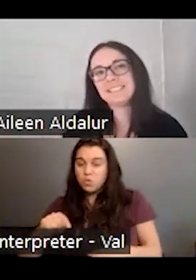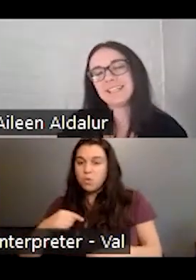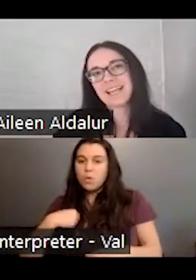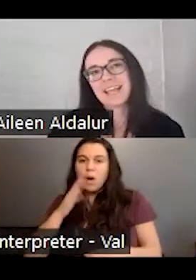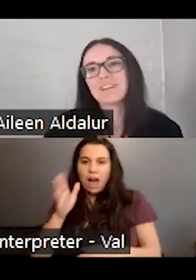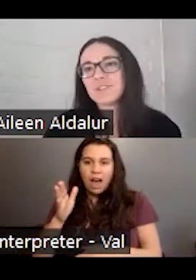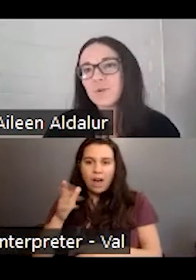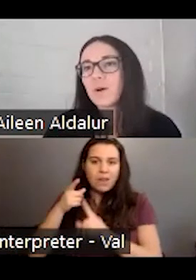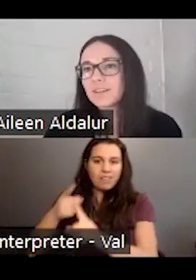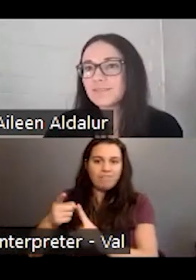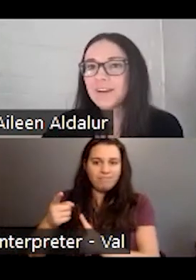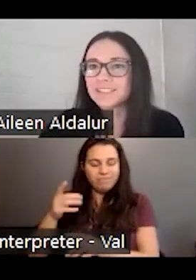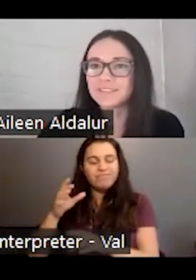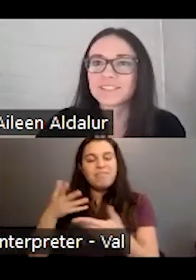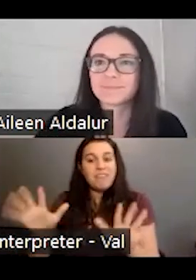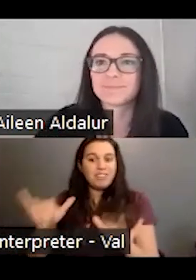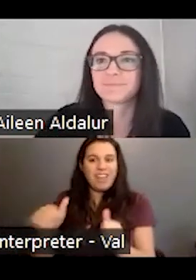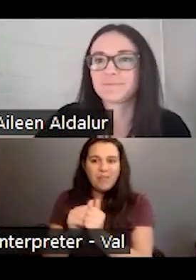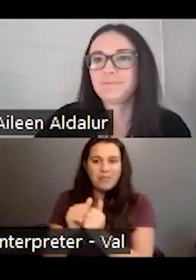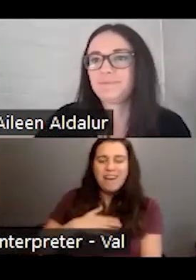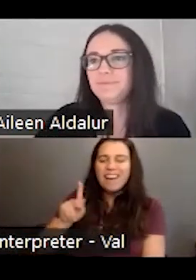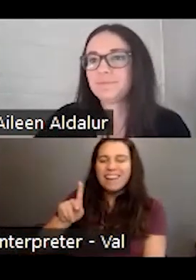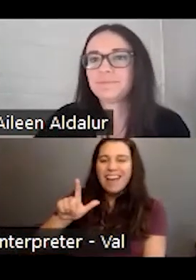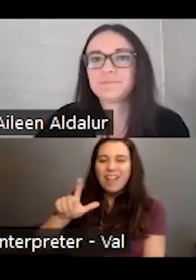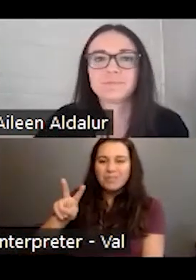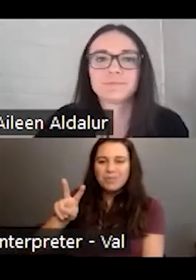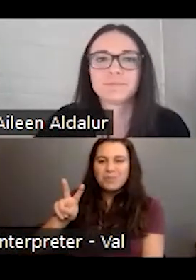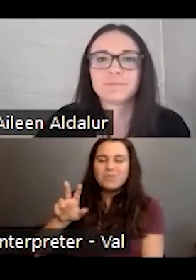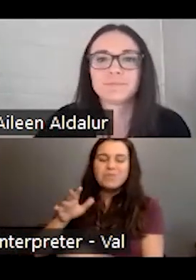URMC CTSI KL2 award I received.